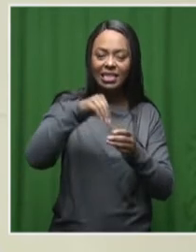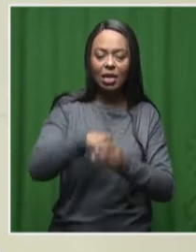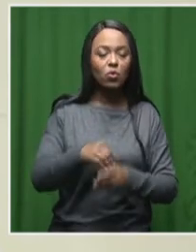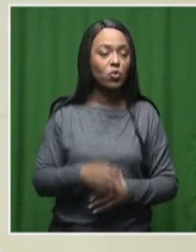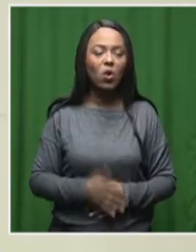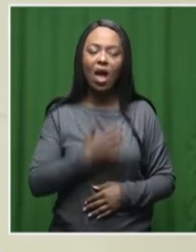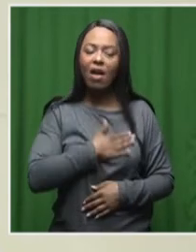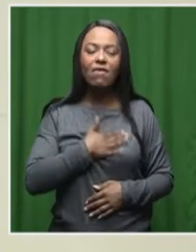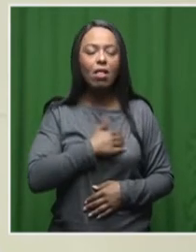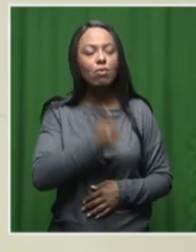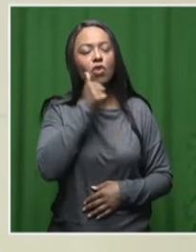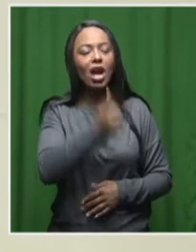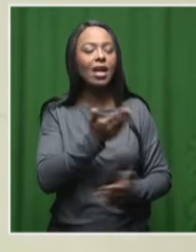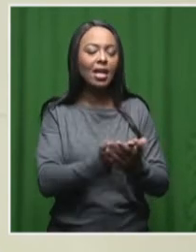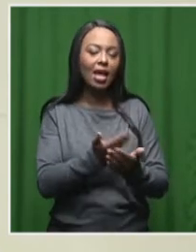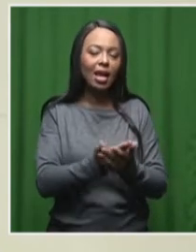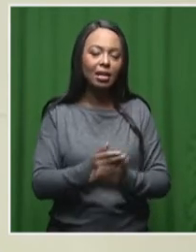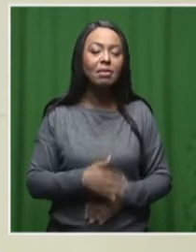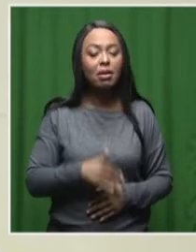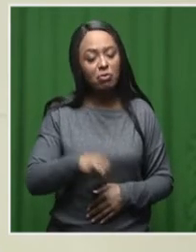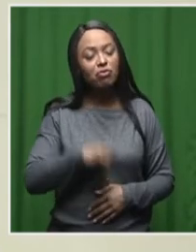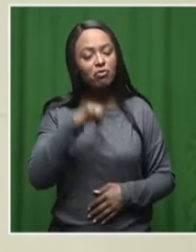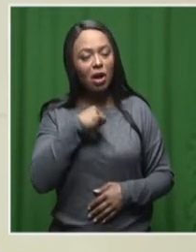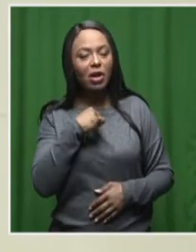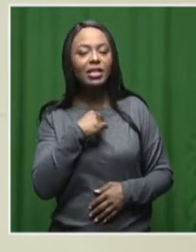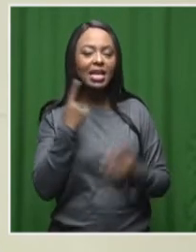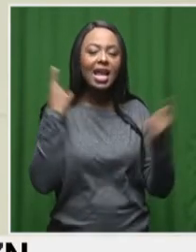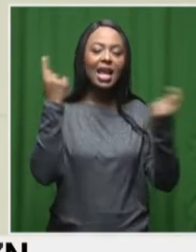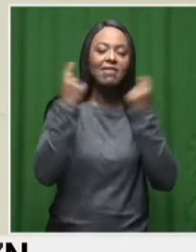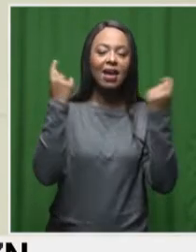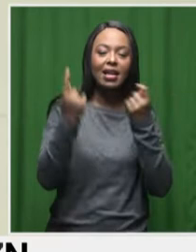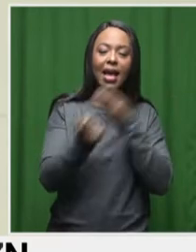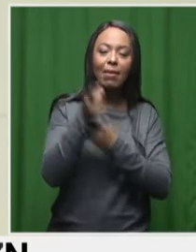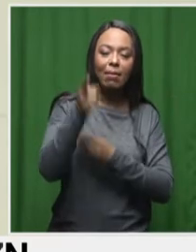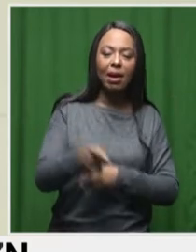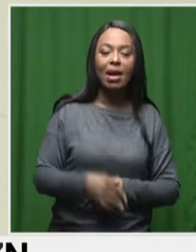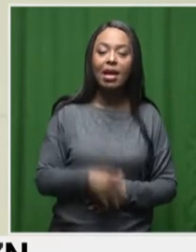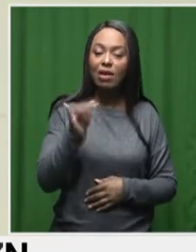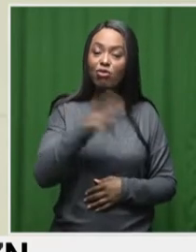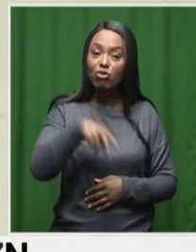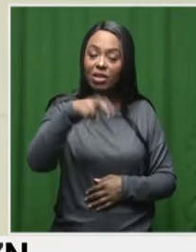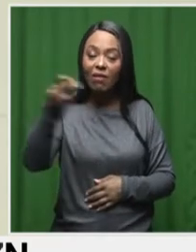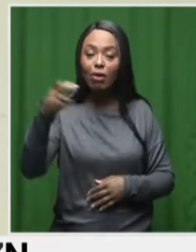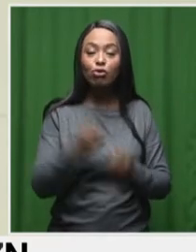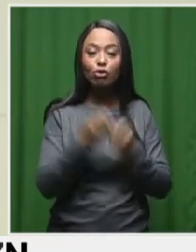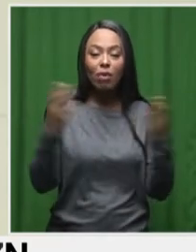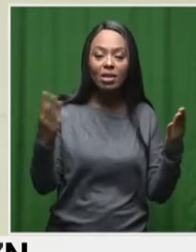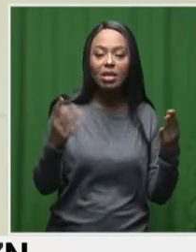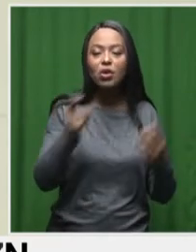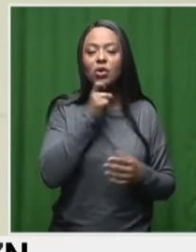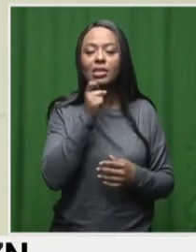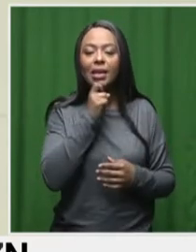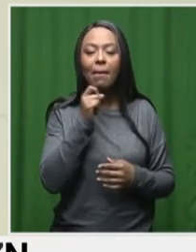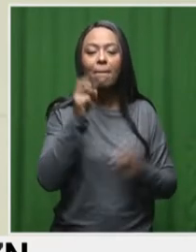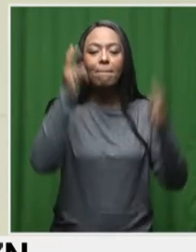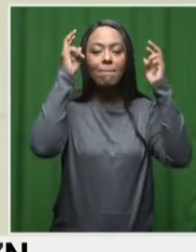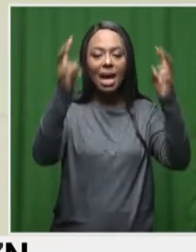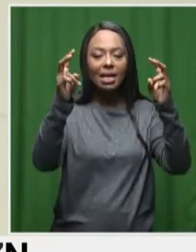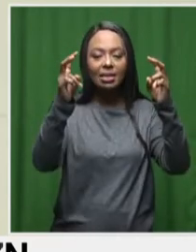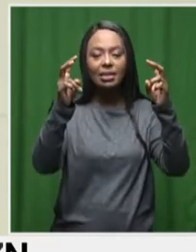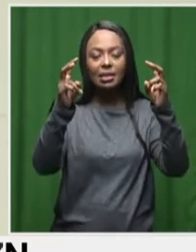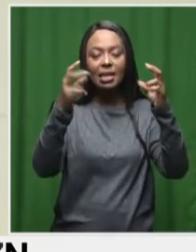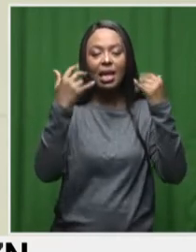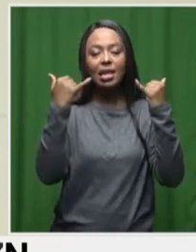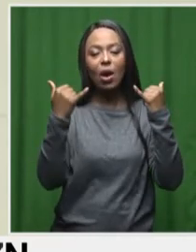and we are very proud staging our events there. If you travel a lot with a bus, so at Durban Station there's